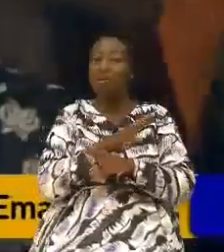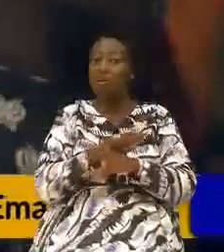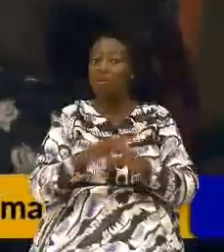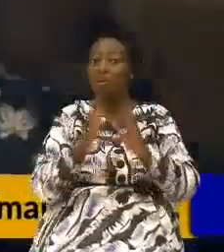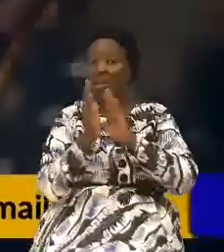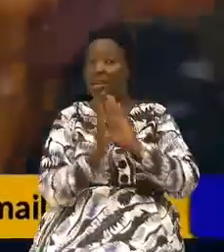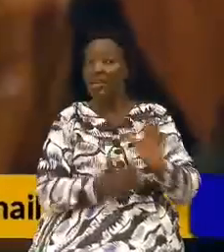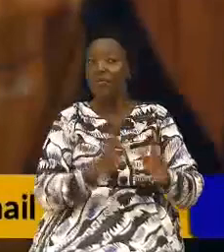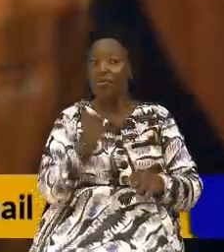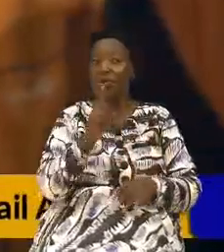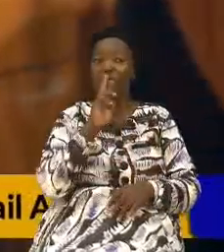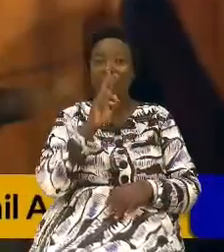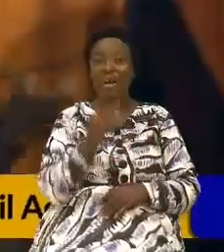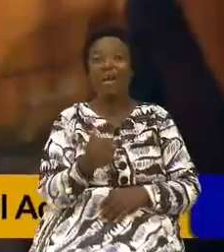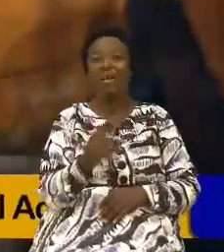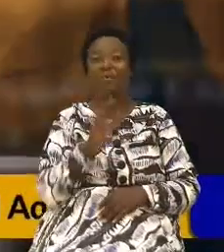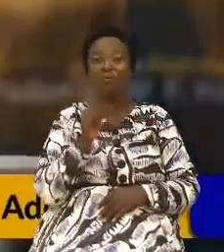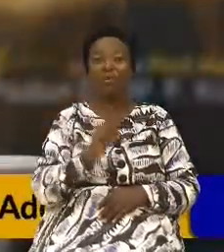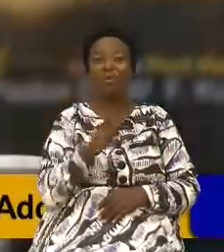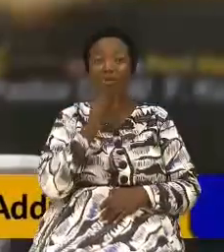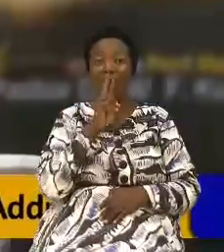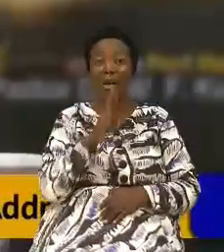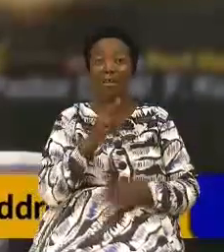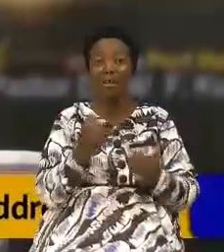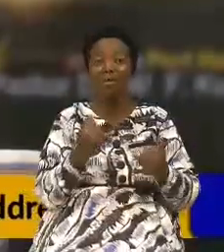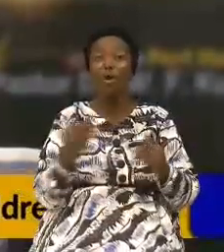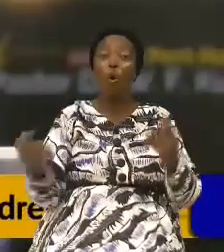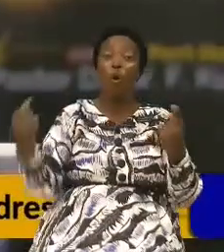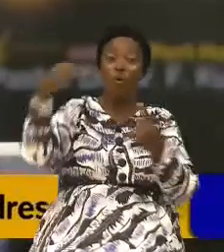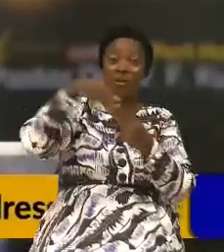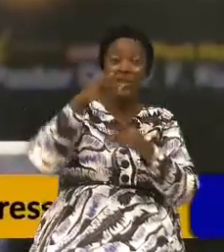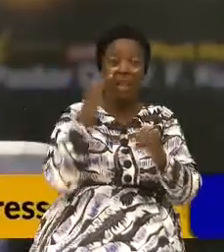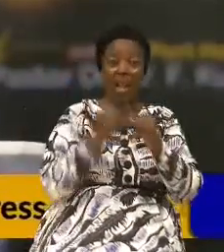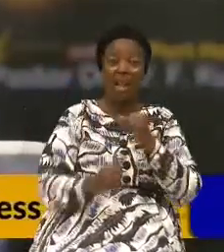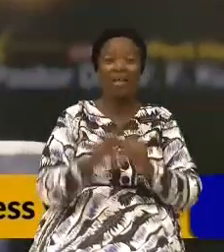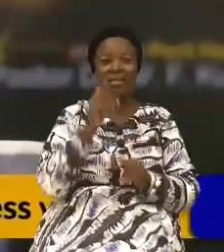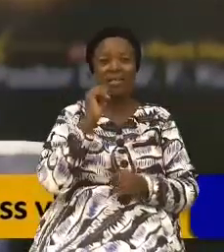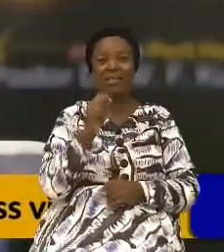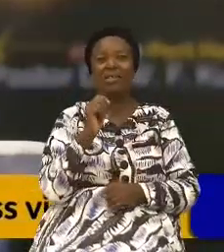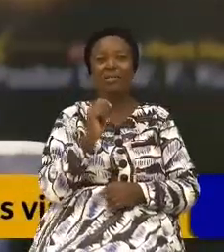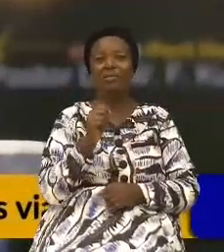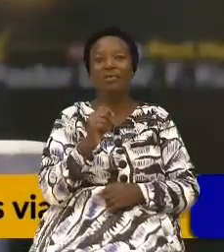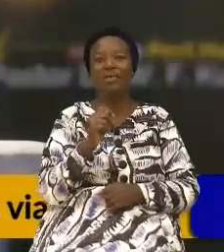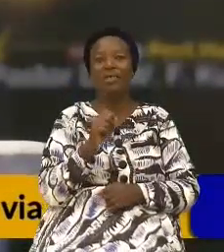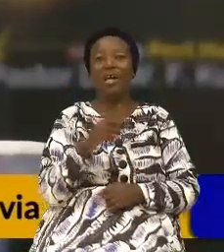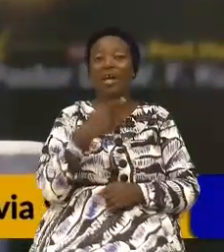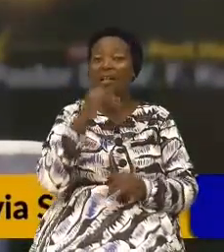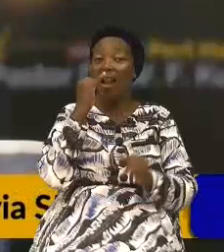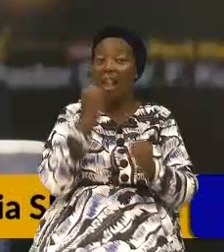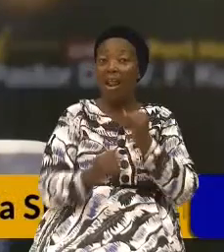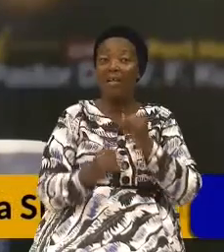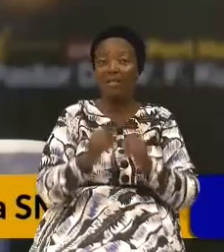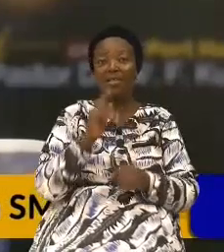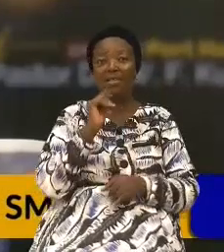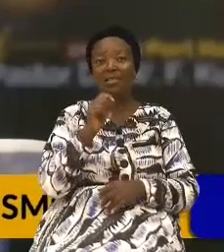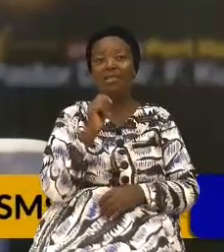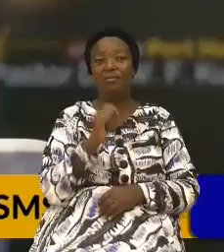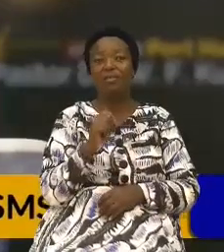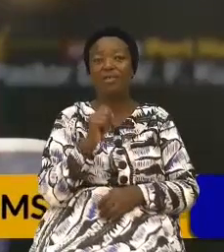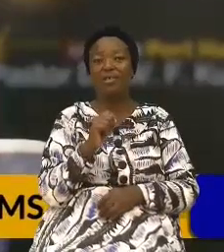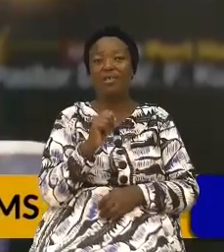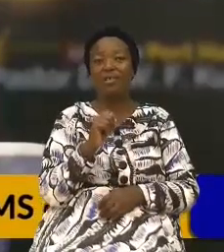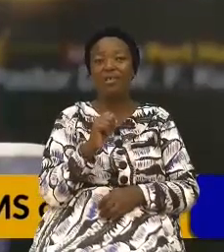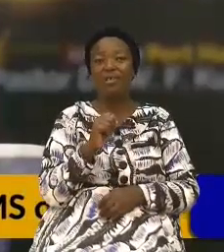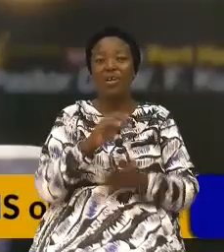are until the last testimony. The last testimony. Those who